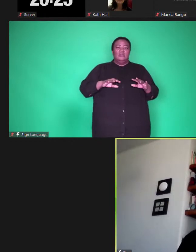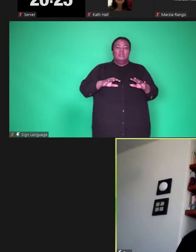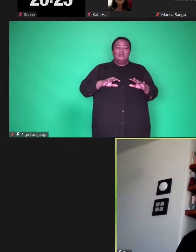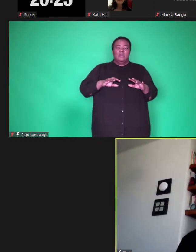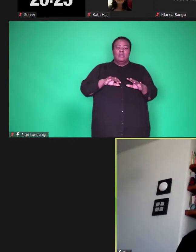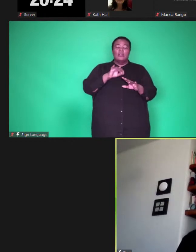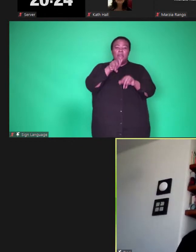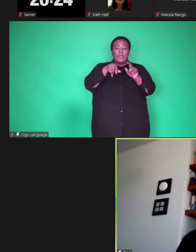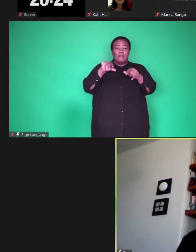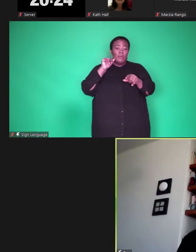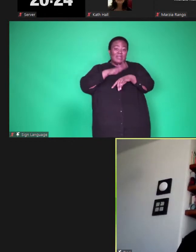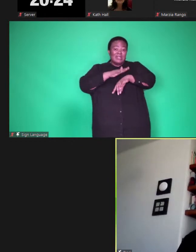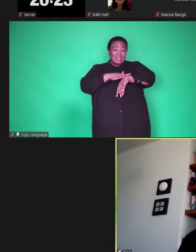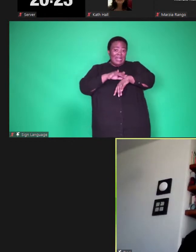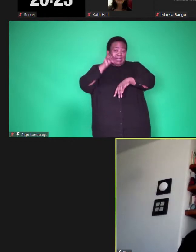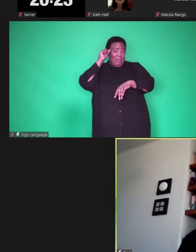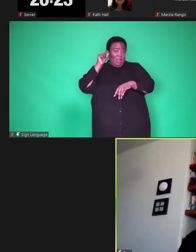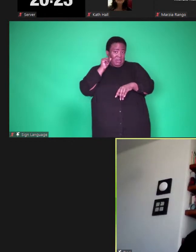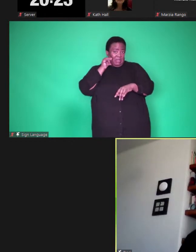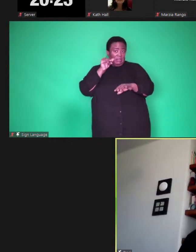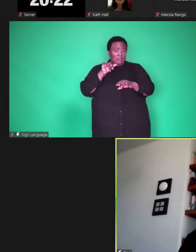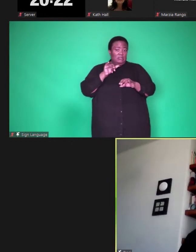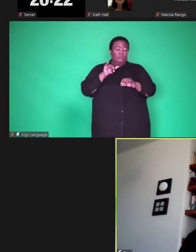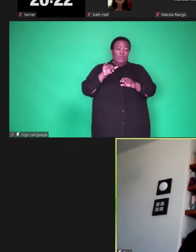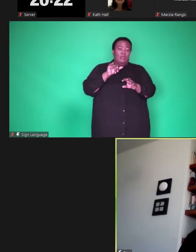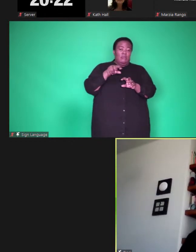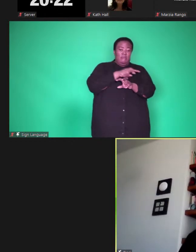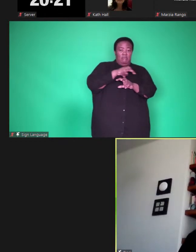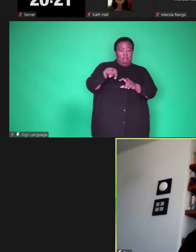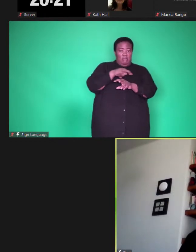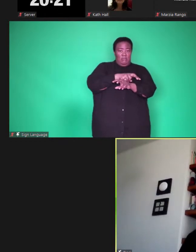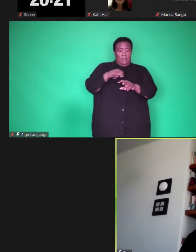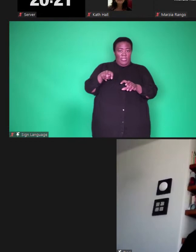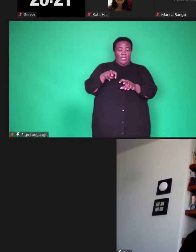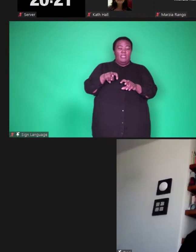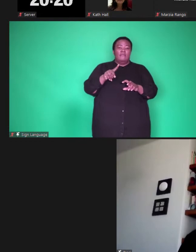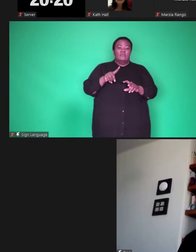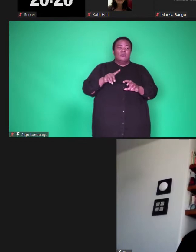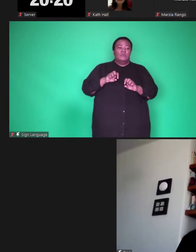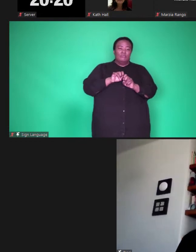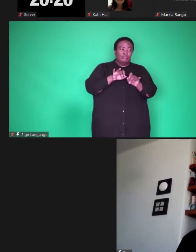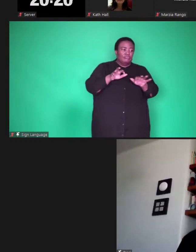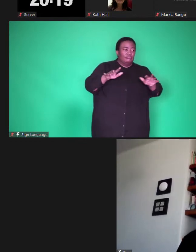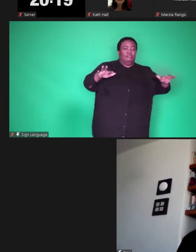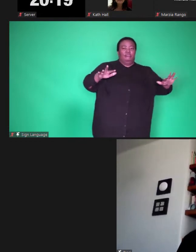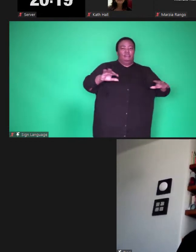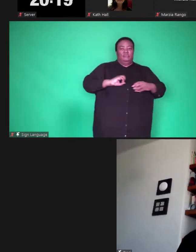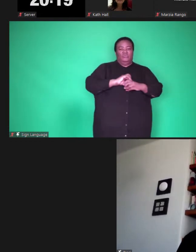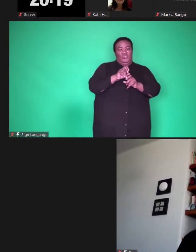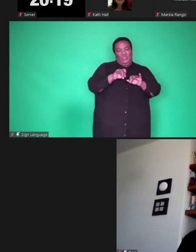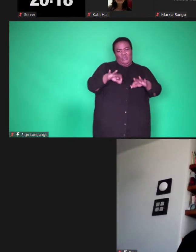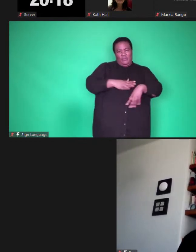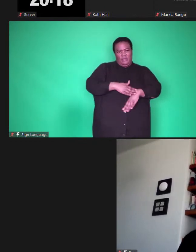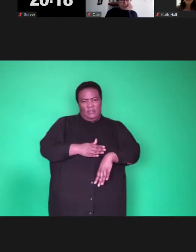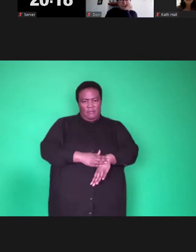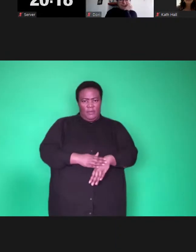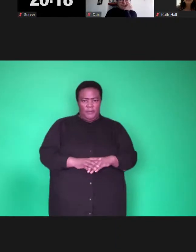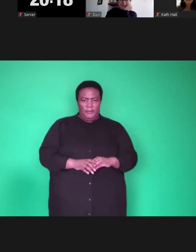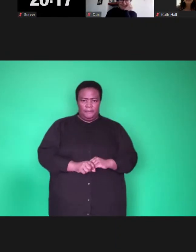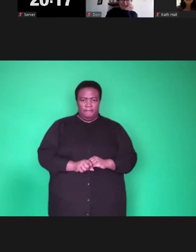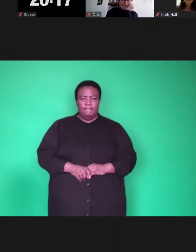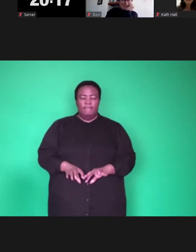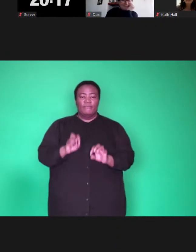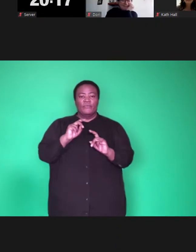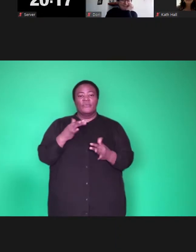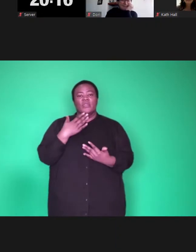COVID-19. That's the best that I can do in response to those questions. Thanks. Excellent. Thank you very much, Dori. I think you did very